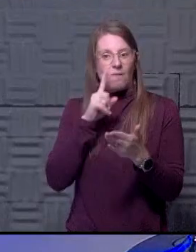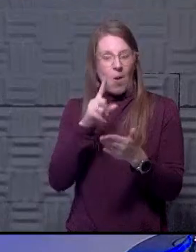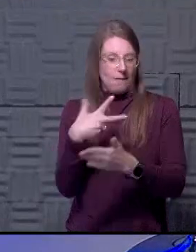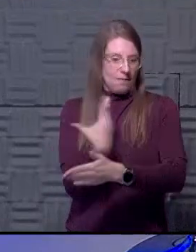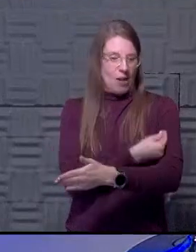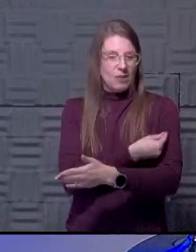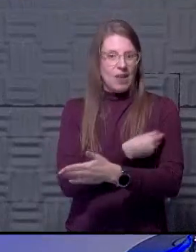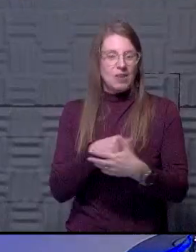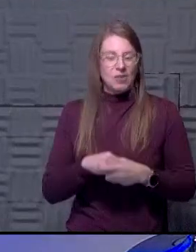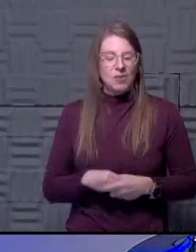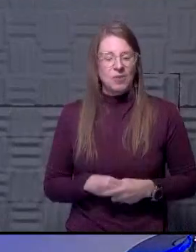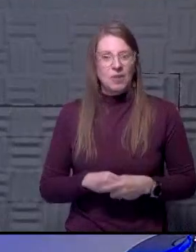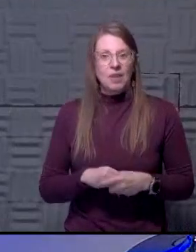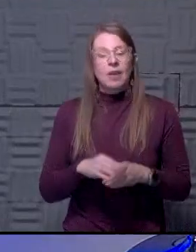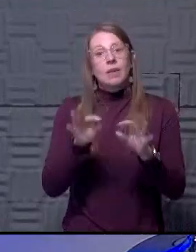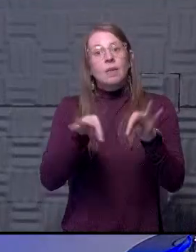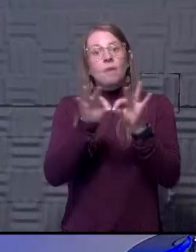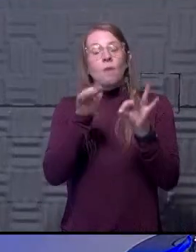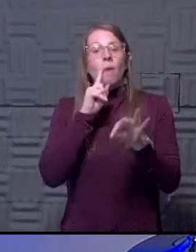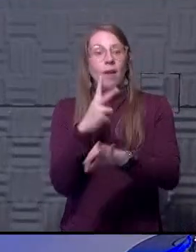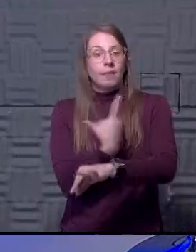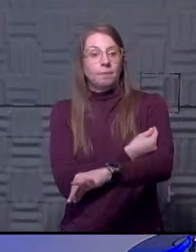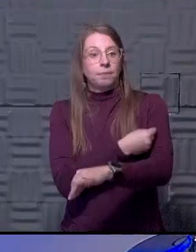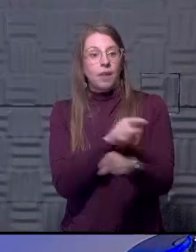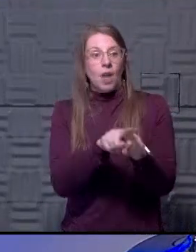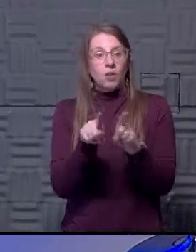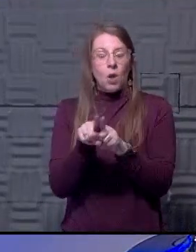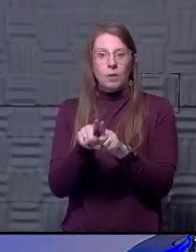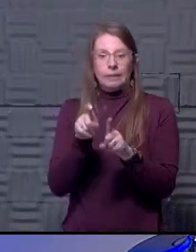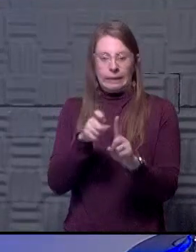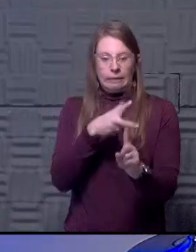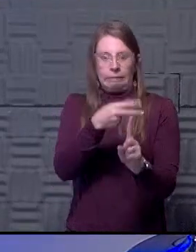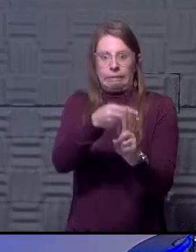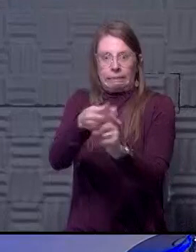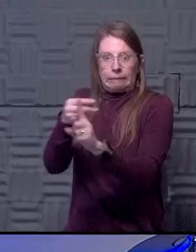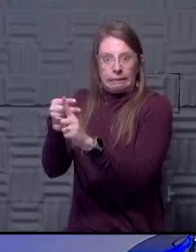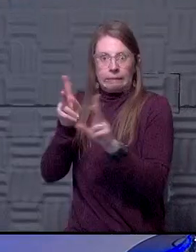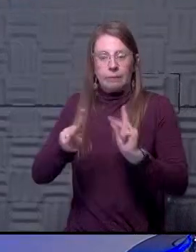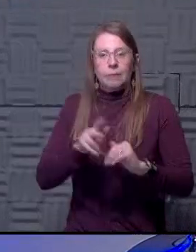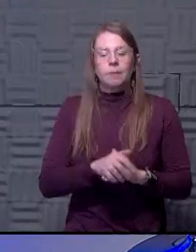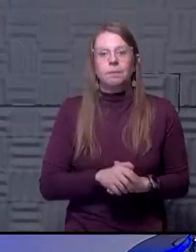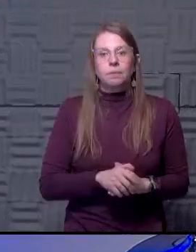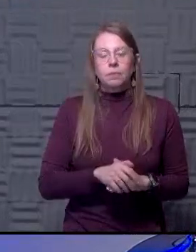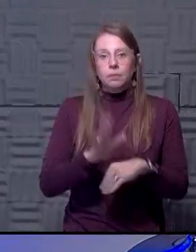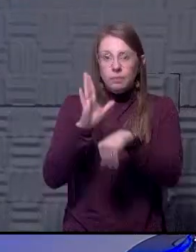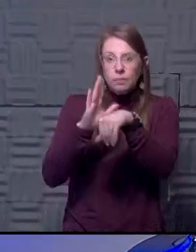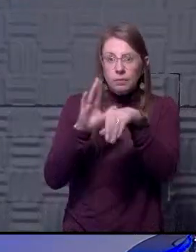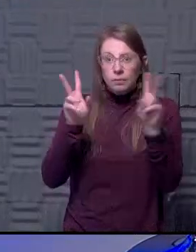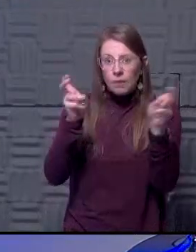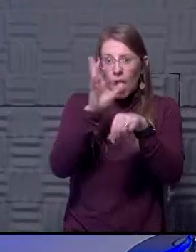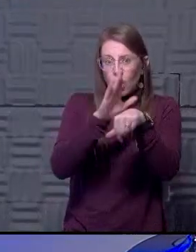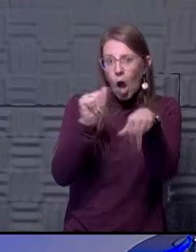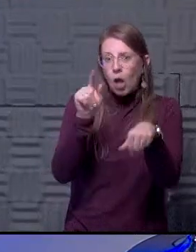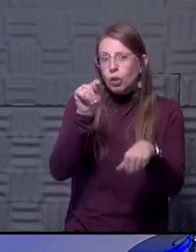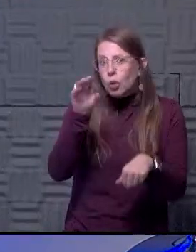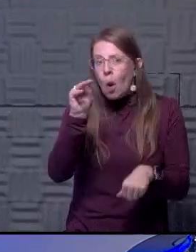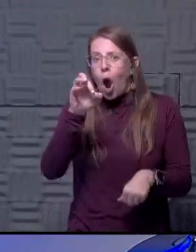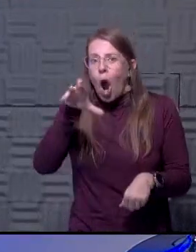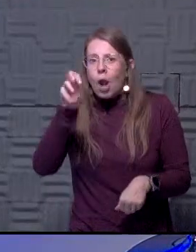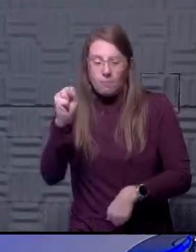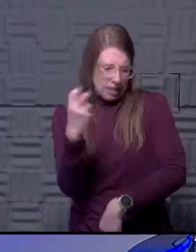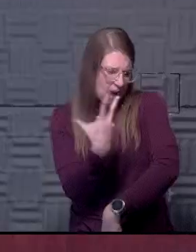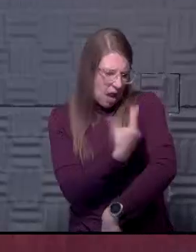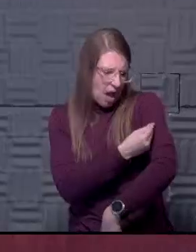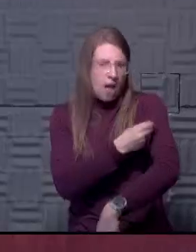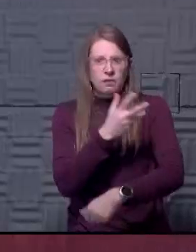Yep, that's a big deal because, you know, we got to have the vaccination and then we've got to get it into people, which means there is a call to arms, folks. It's coming